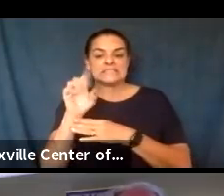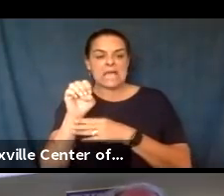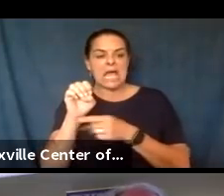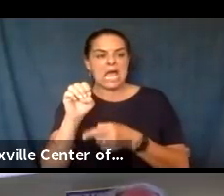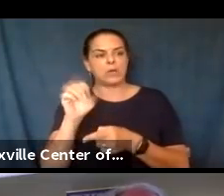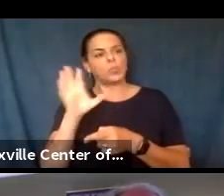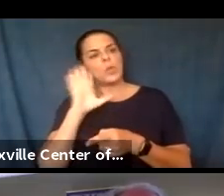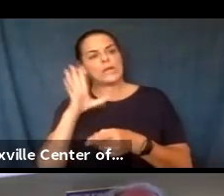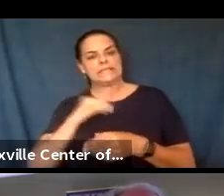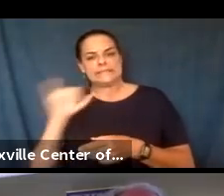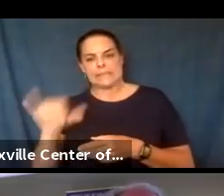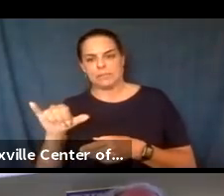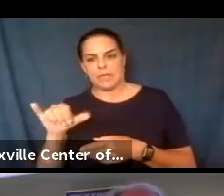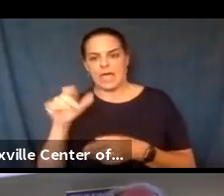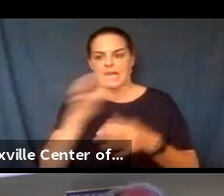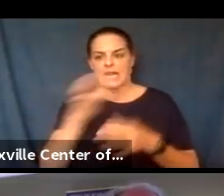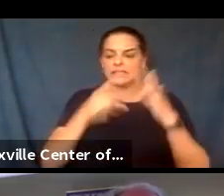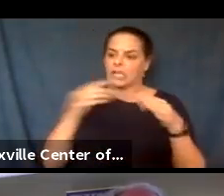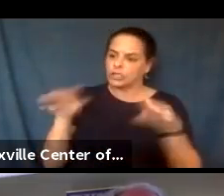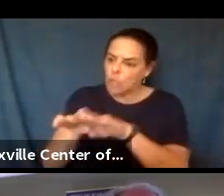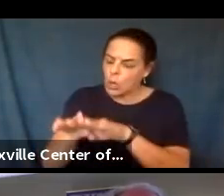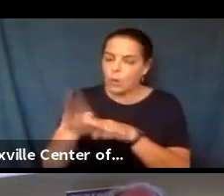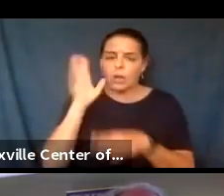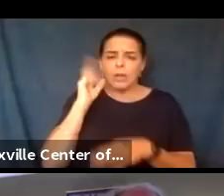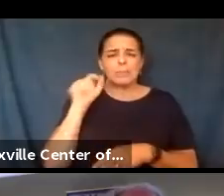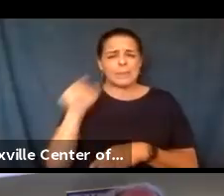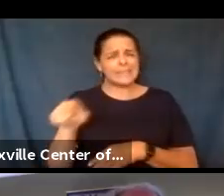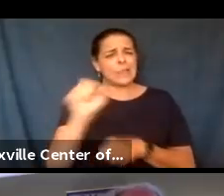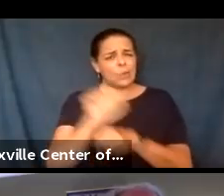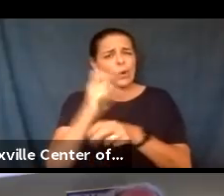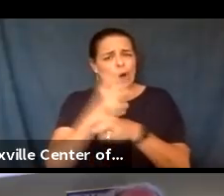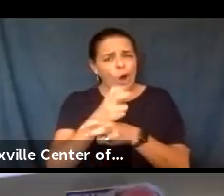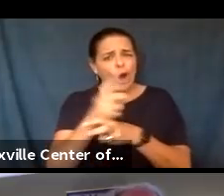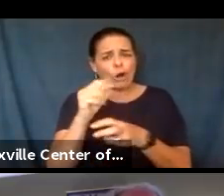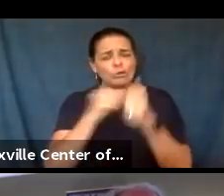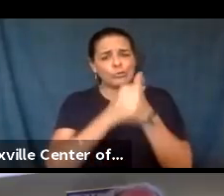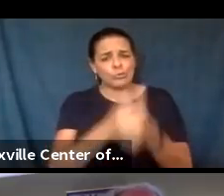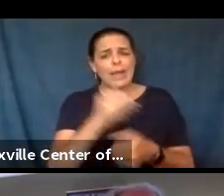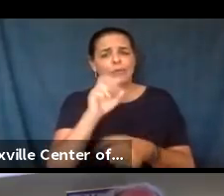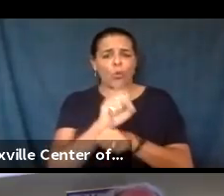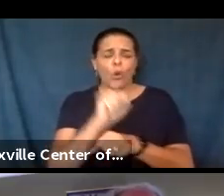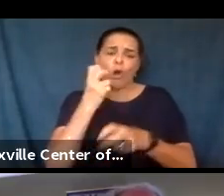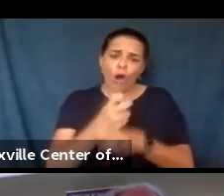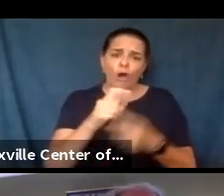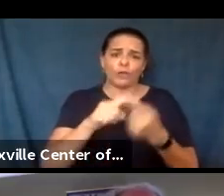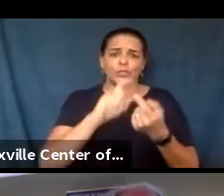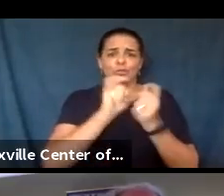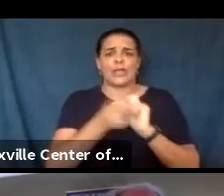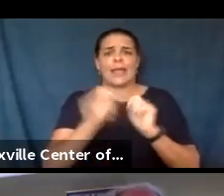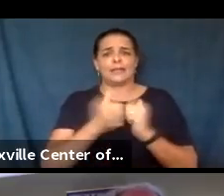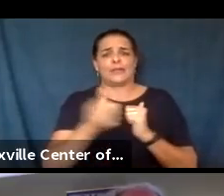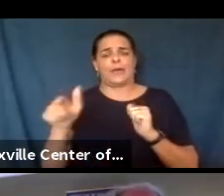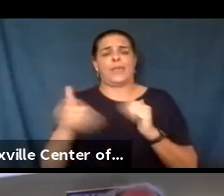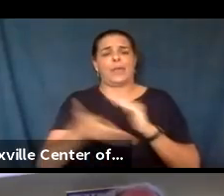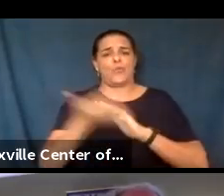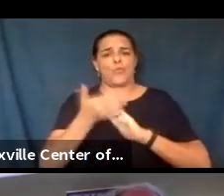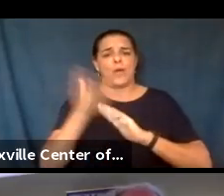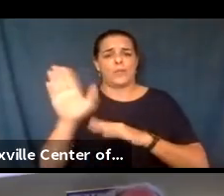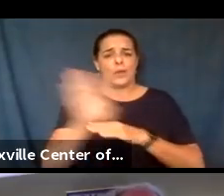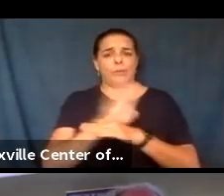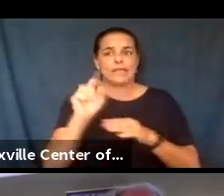down, because they have worked hard to be compliant and they have worked hard to change their business model and to stay